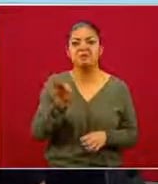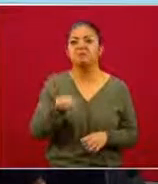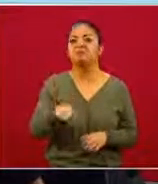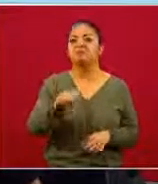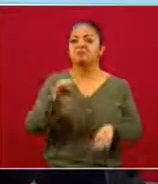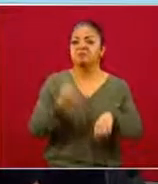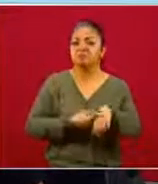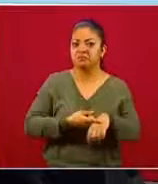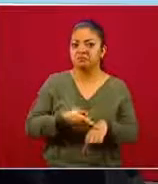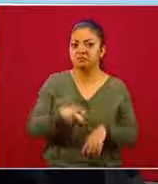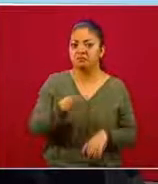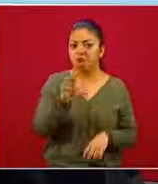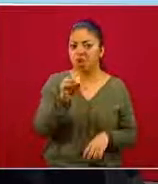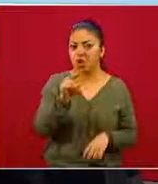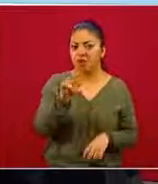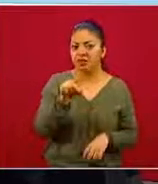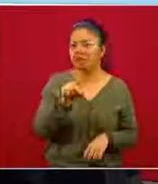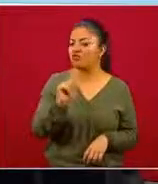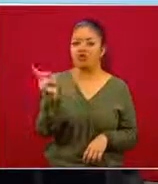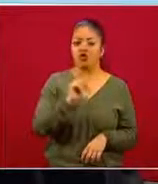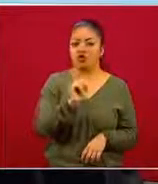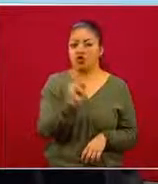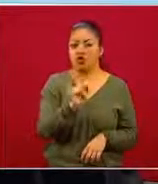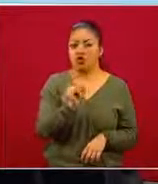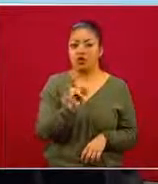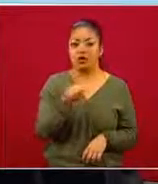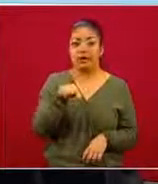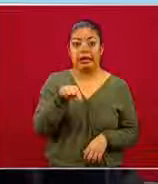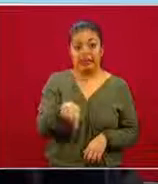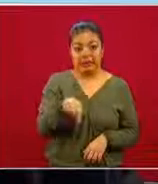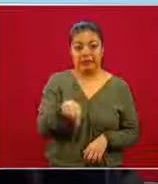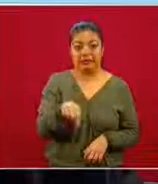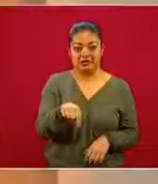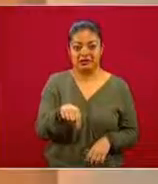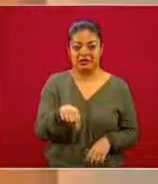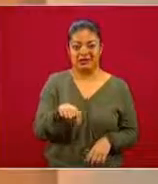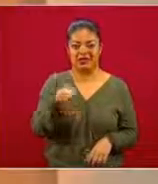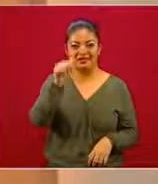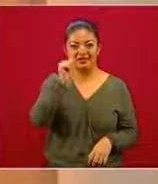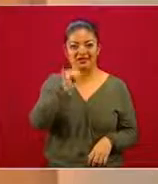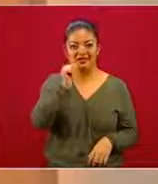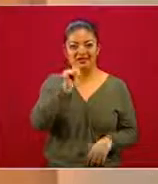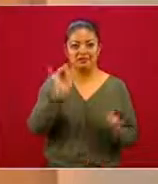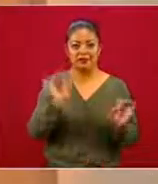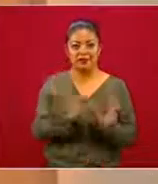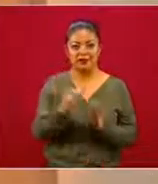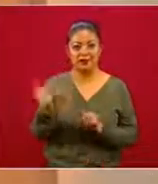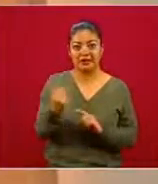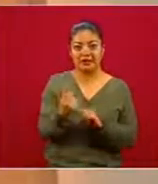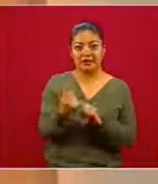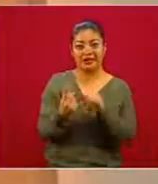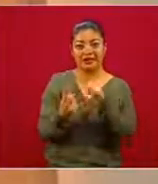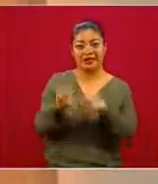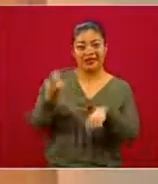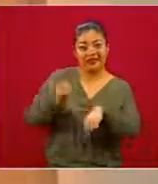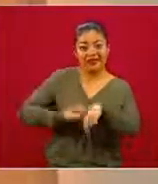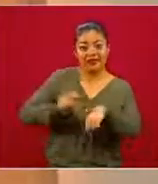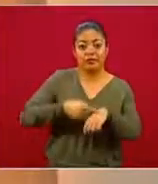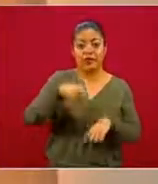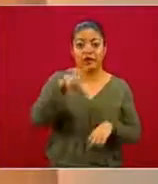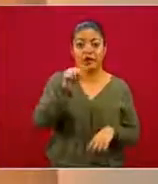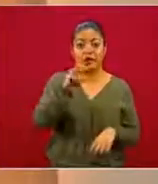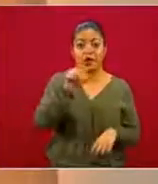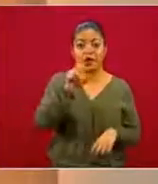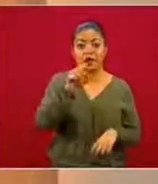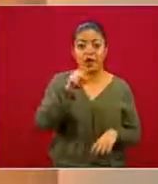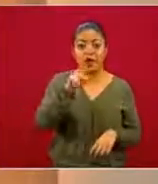This is how COVID generally presents in children of this age. So what we see in terms of presentation of